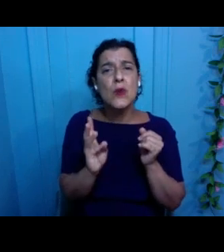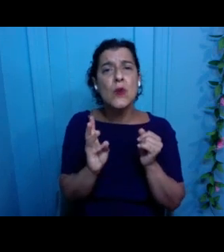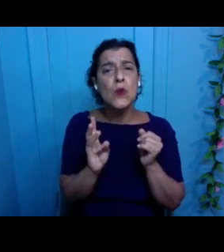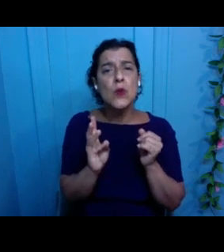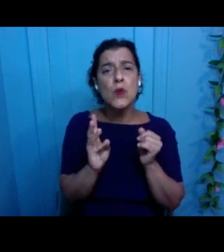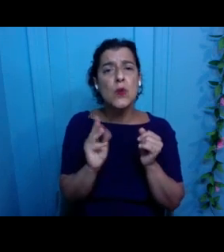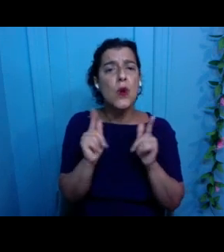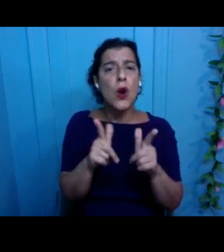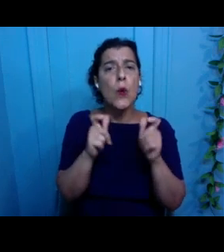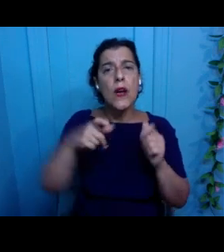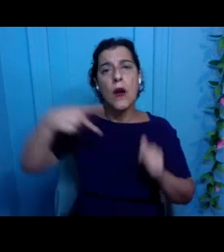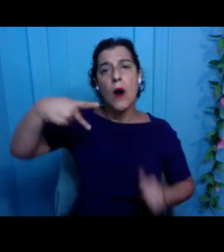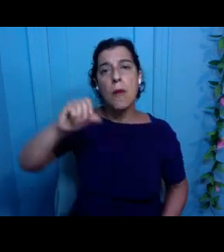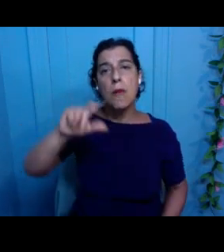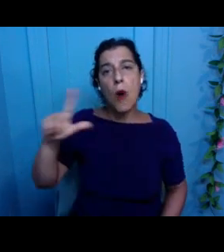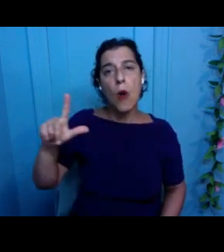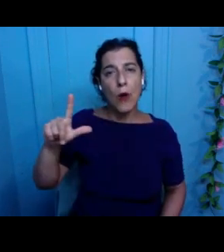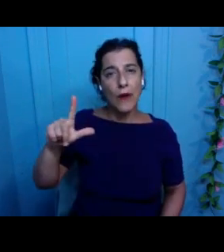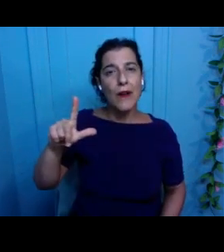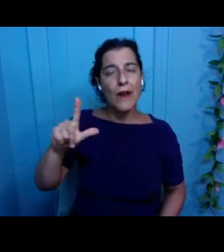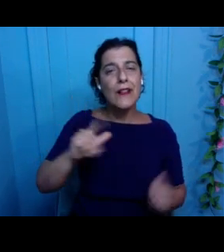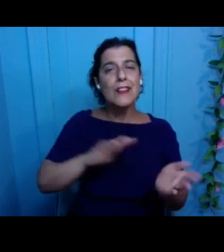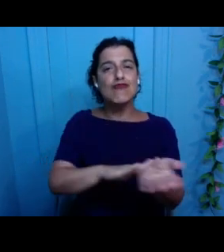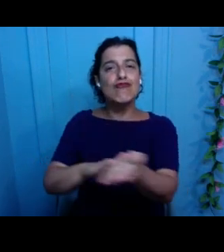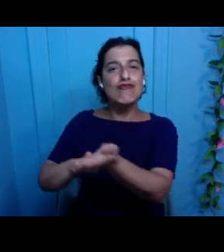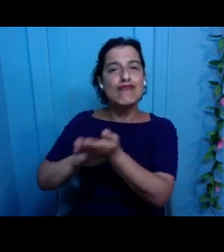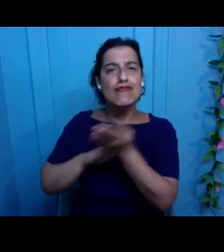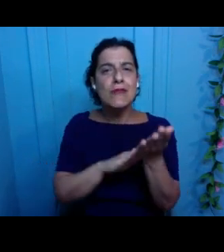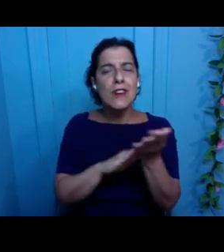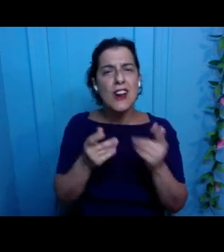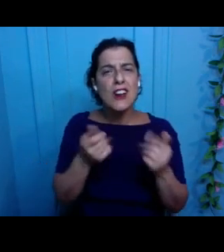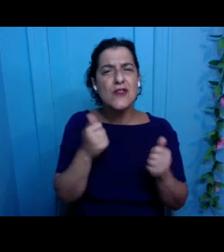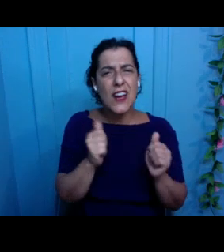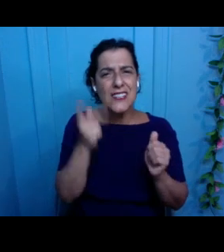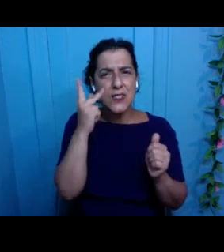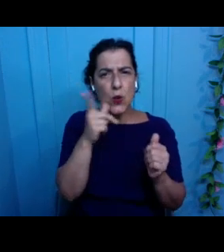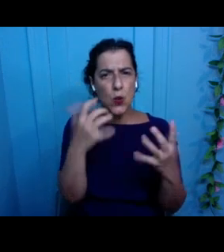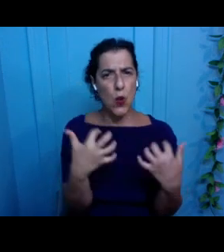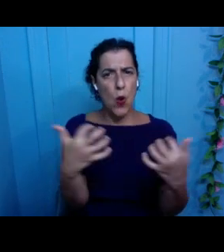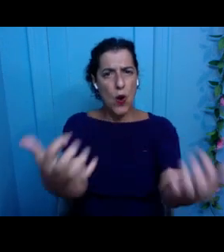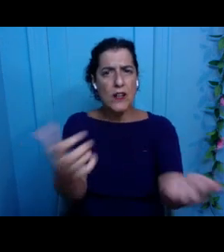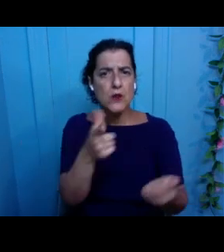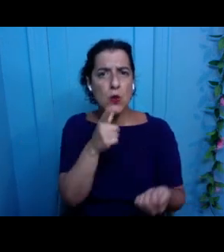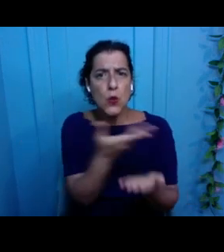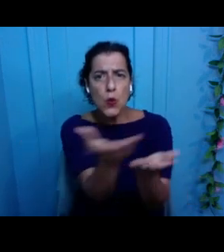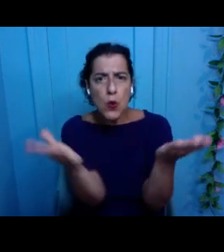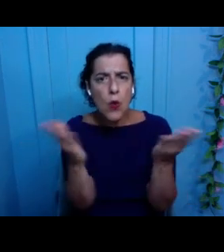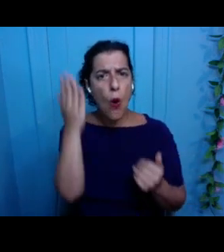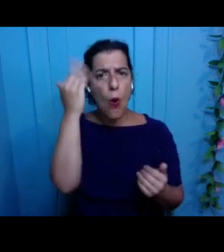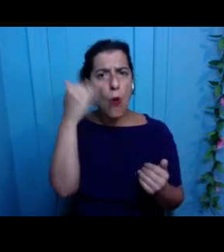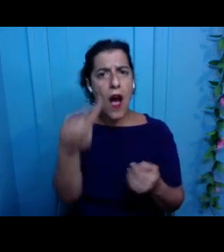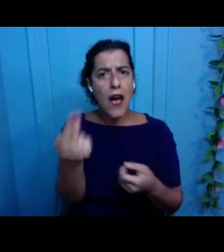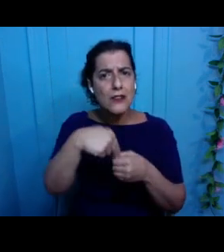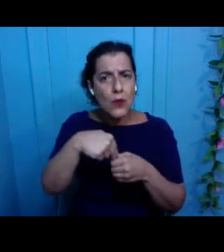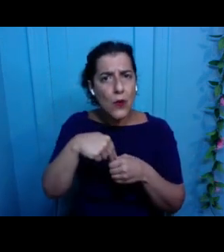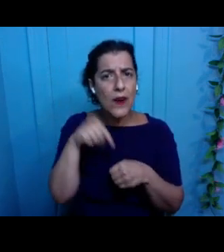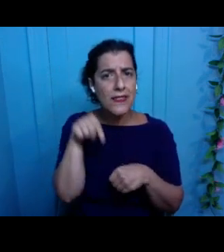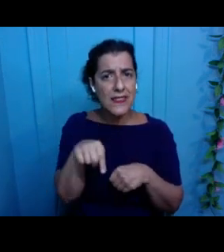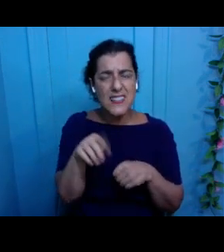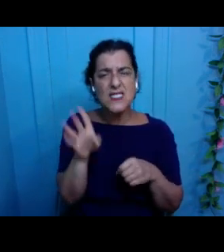quick polls to give our panelists a better idea of who you are and why you're here. I'm going to run them. Just take about